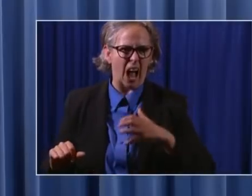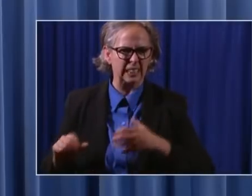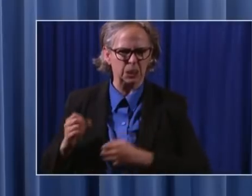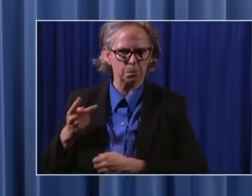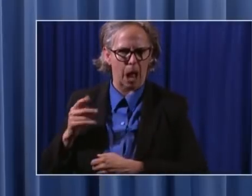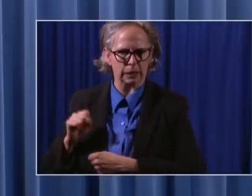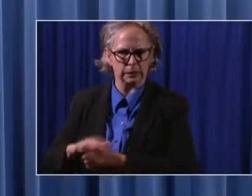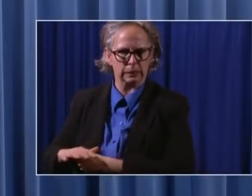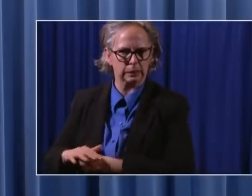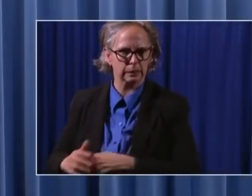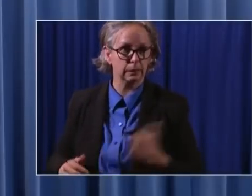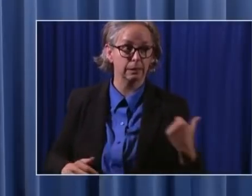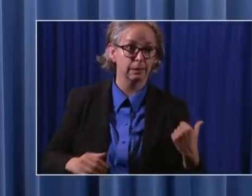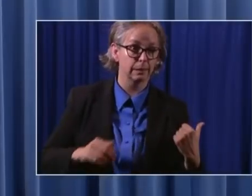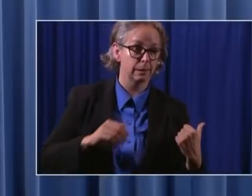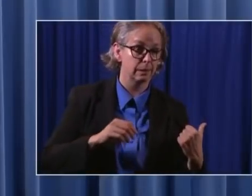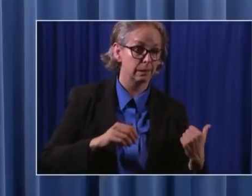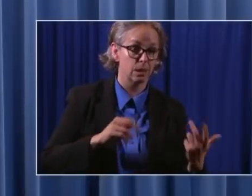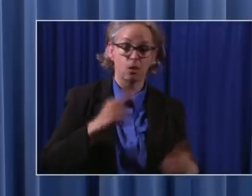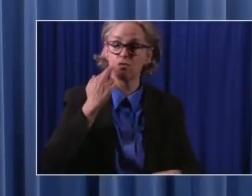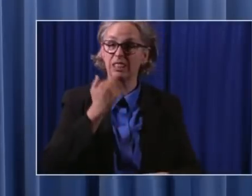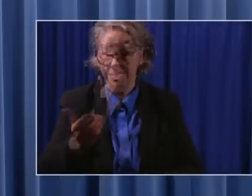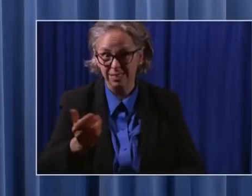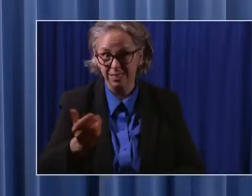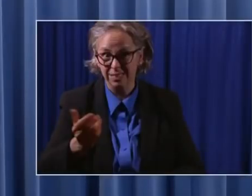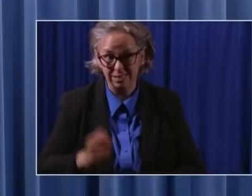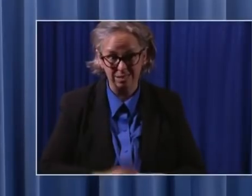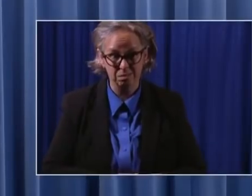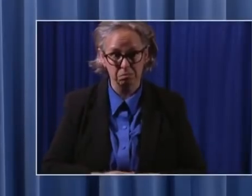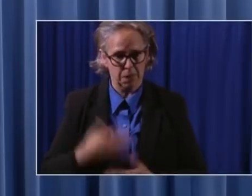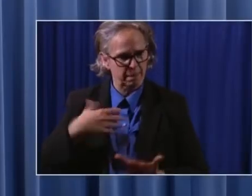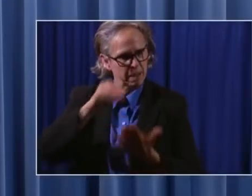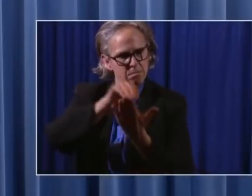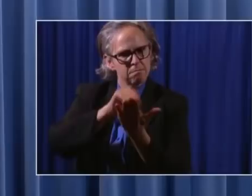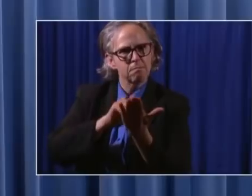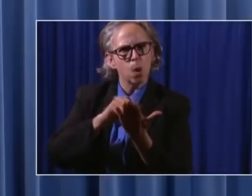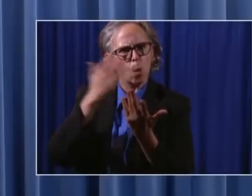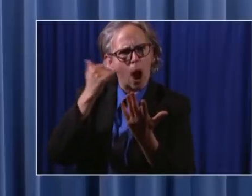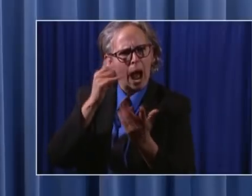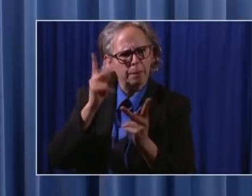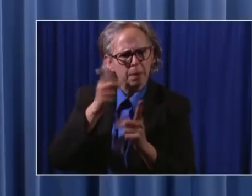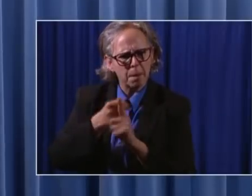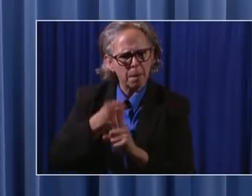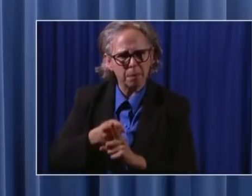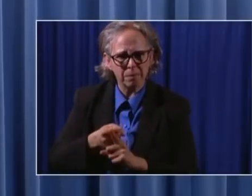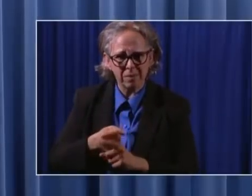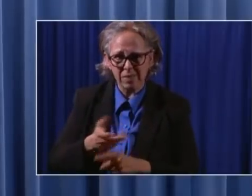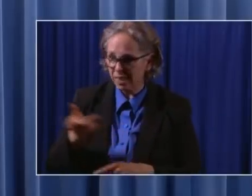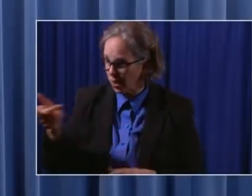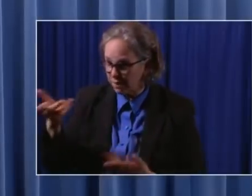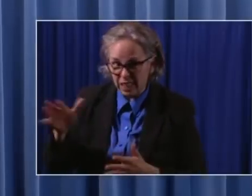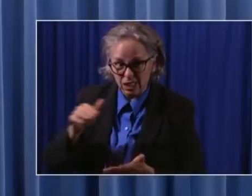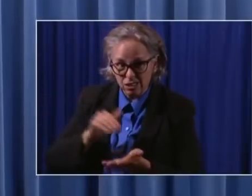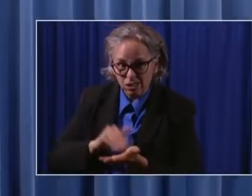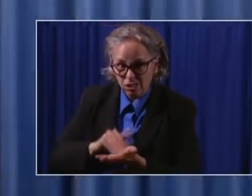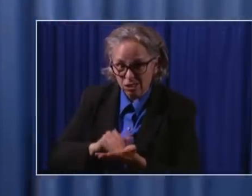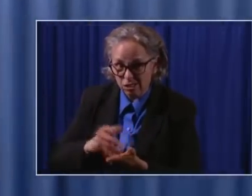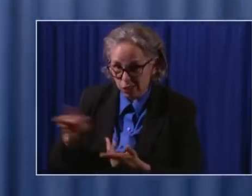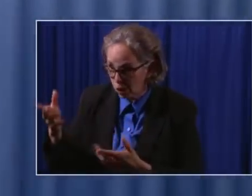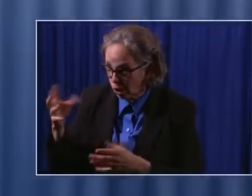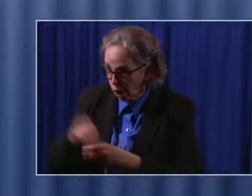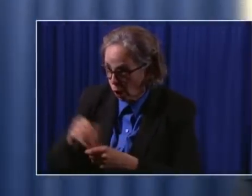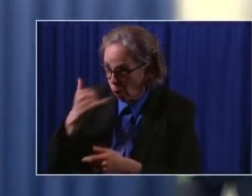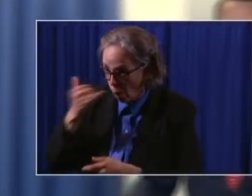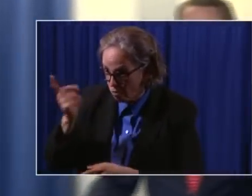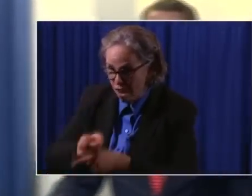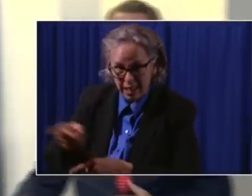restaurants. These are just some of the things that I wrote down. John, I don't know if you had any more. You were on the same call I was, Yeah. but It